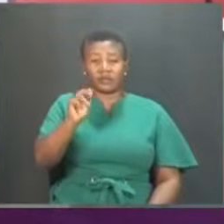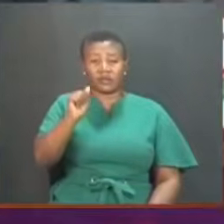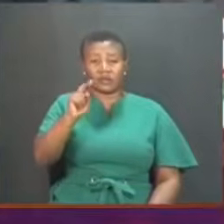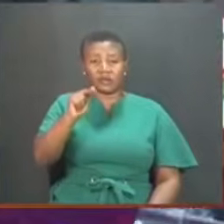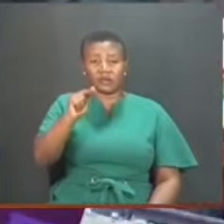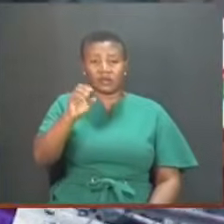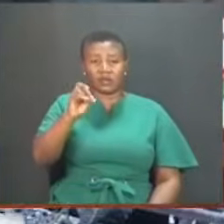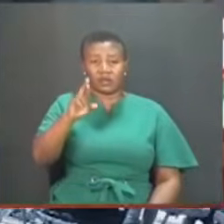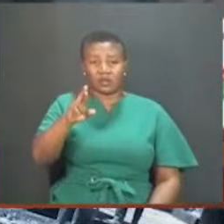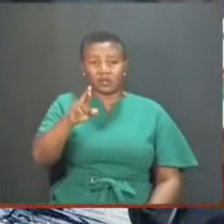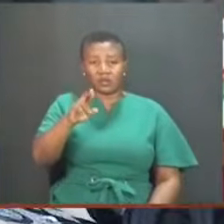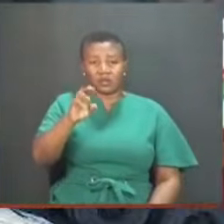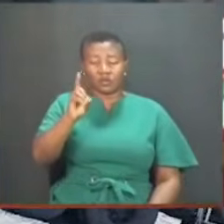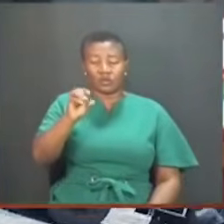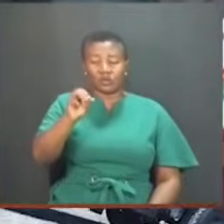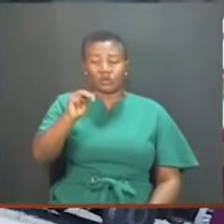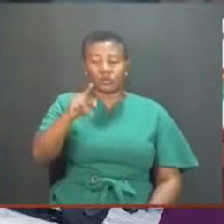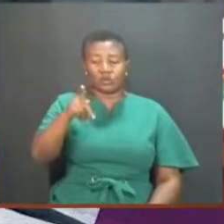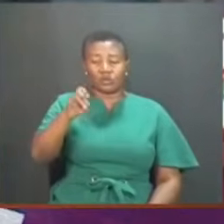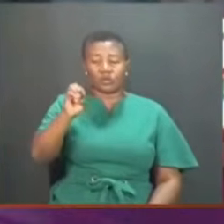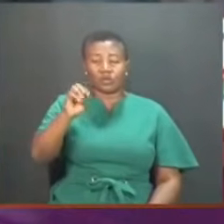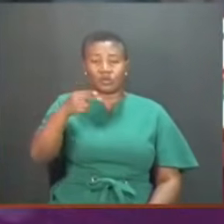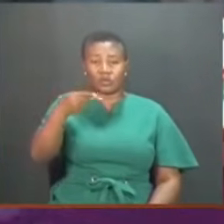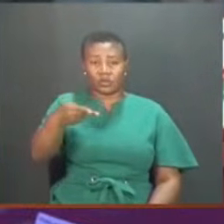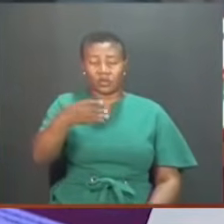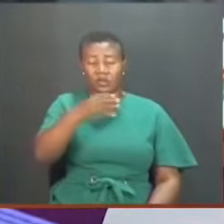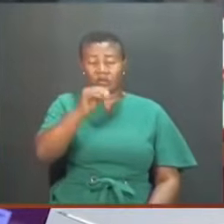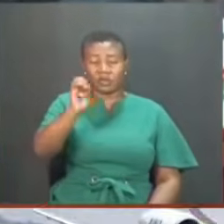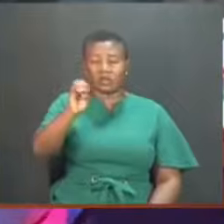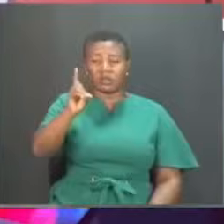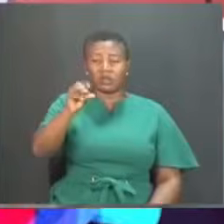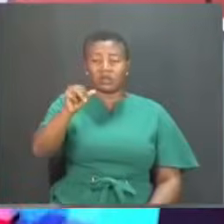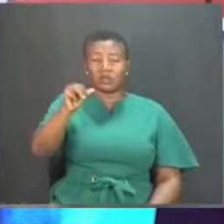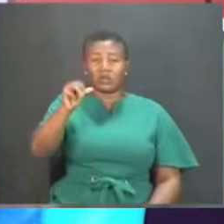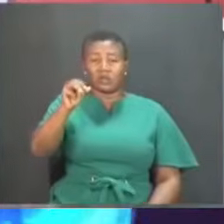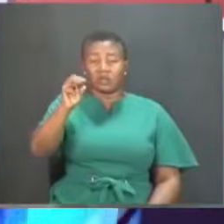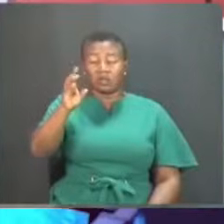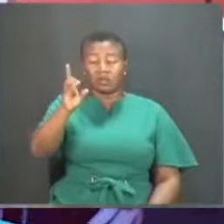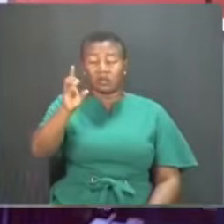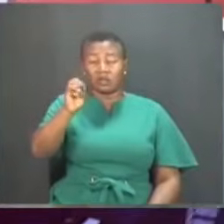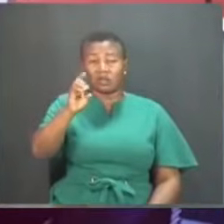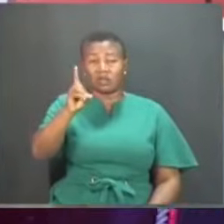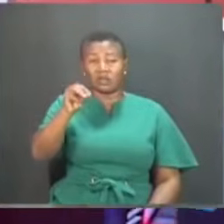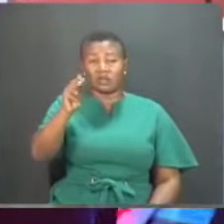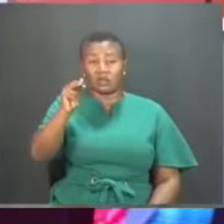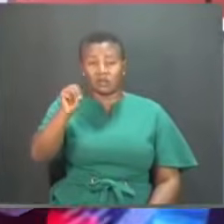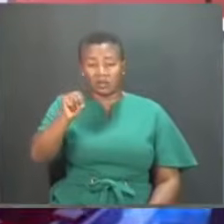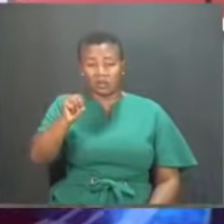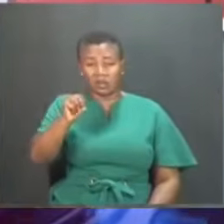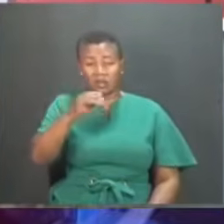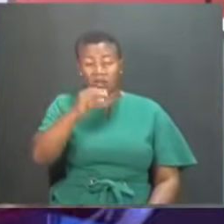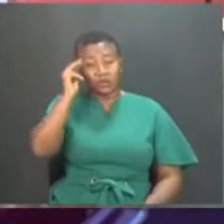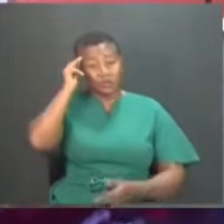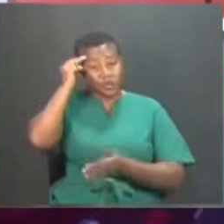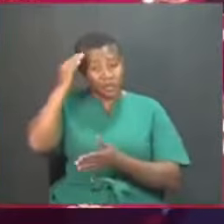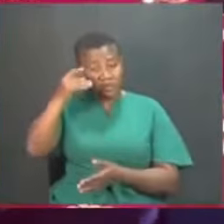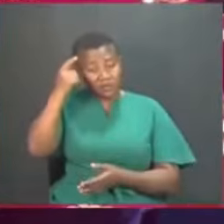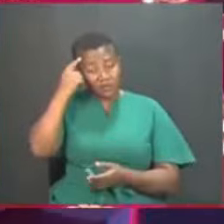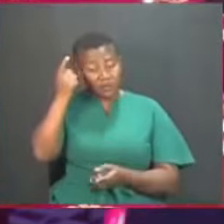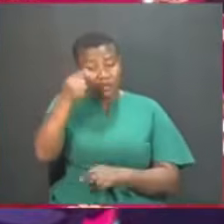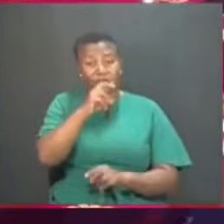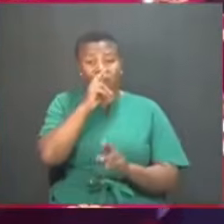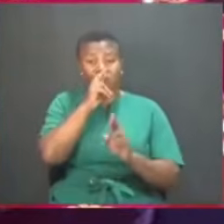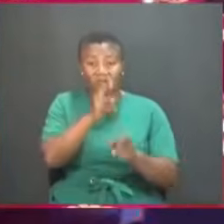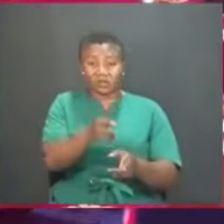Edem Agbana and the minister as well for swiftly responding to this matter. Thank you very much, Mr. Speaker.